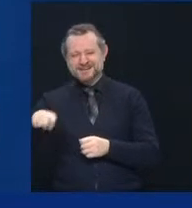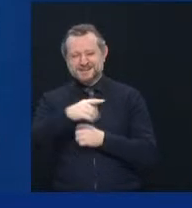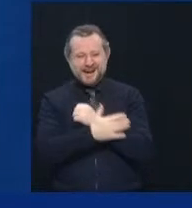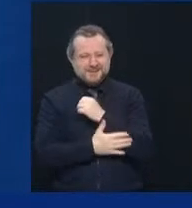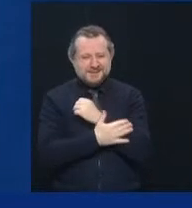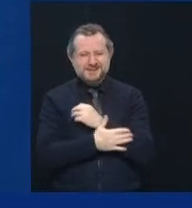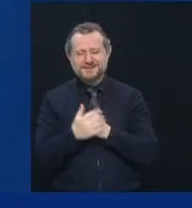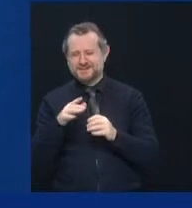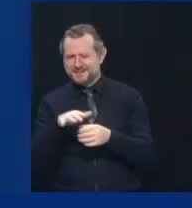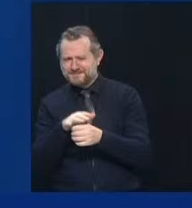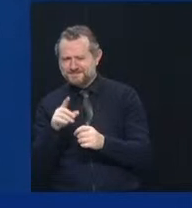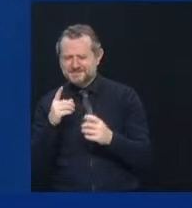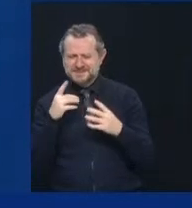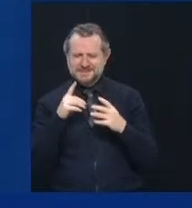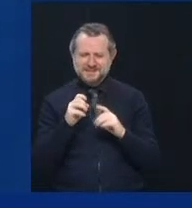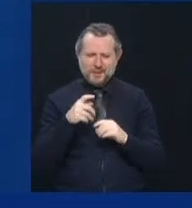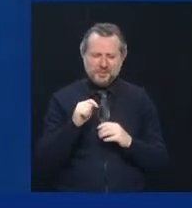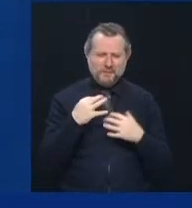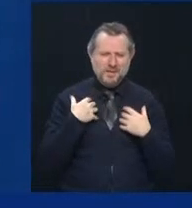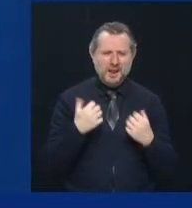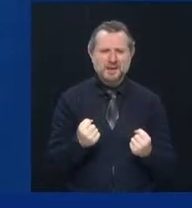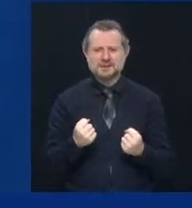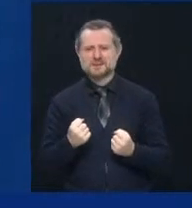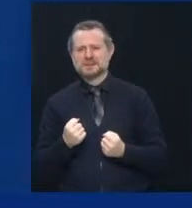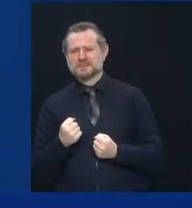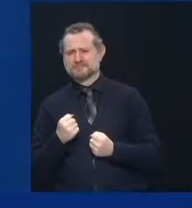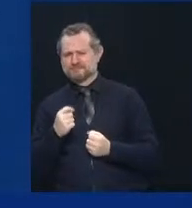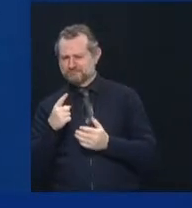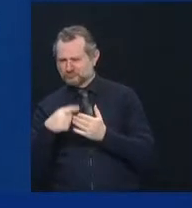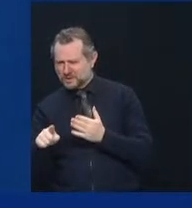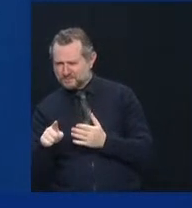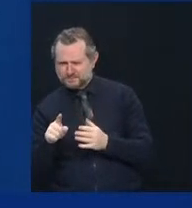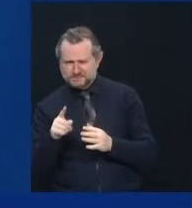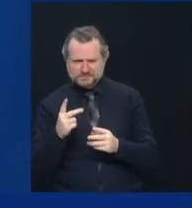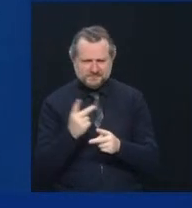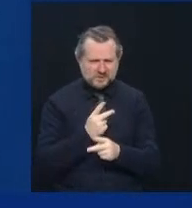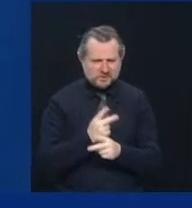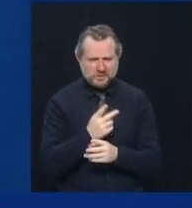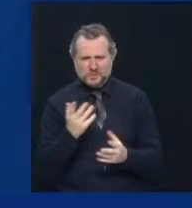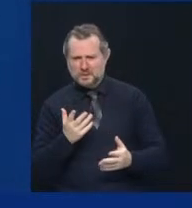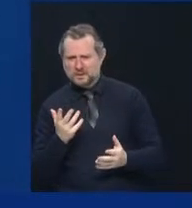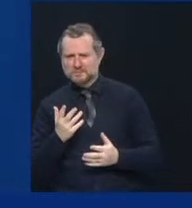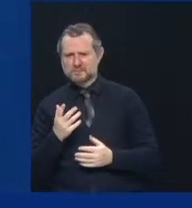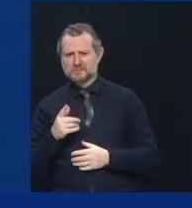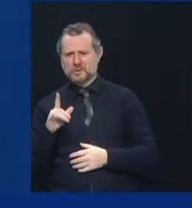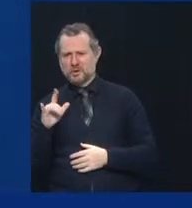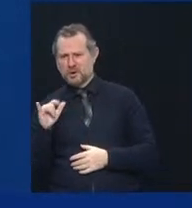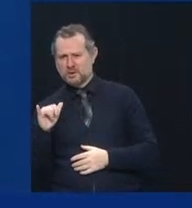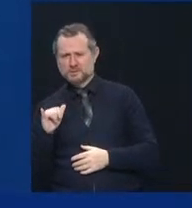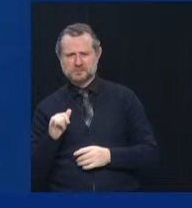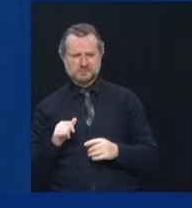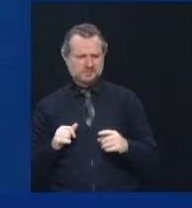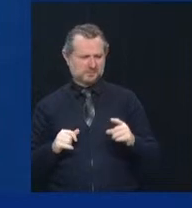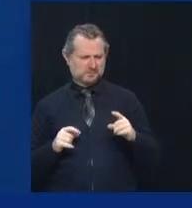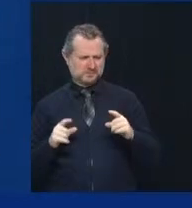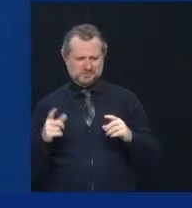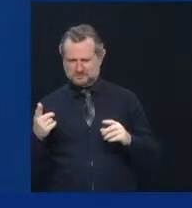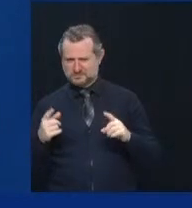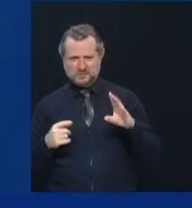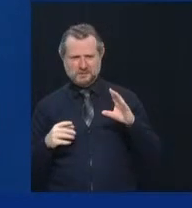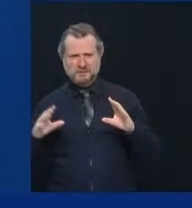case, to check into this and help us. Long Island, 100 to 50, literally a 50% differential.